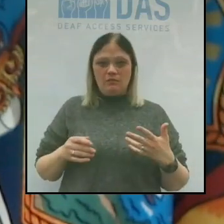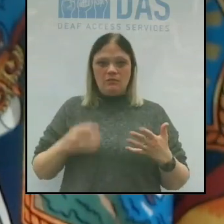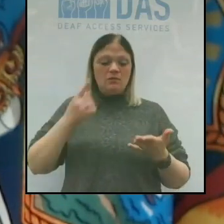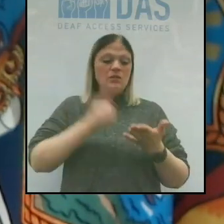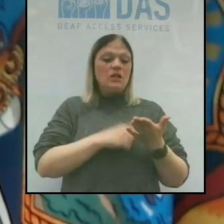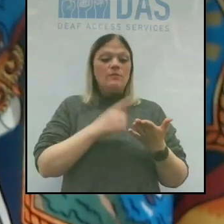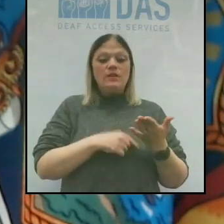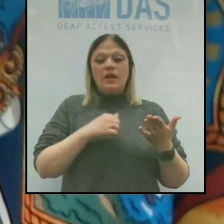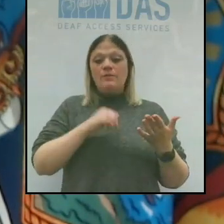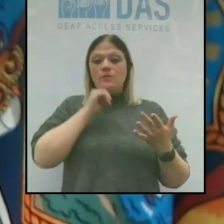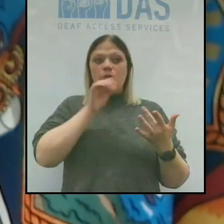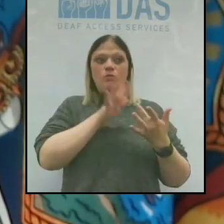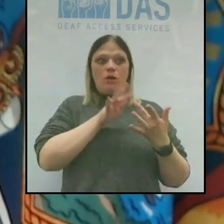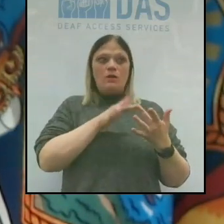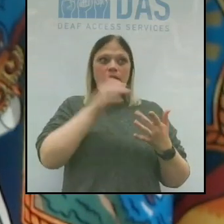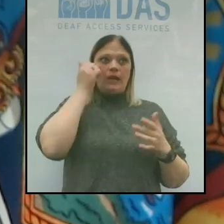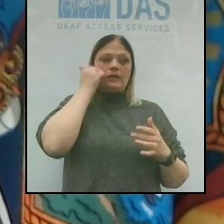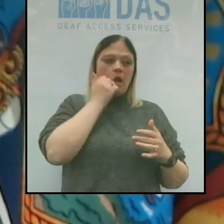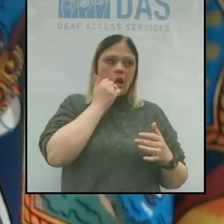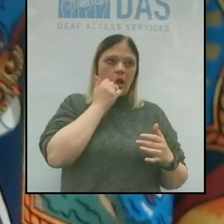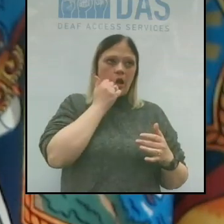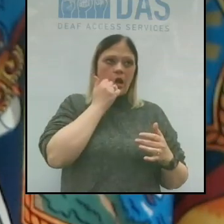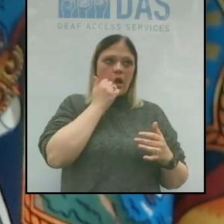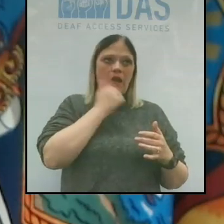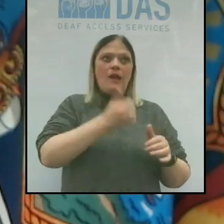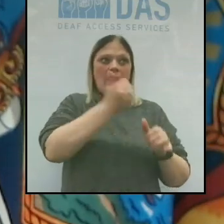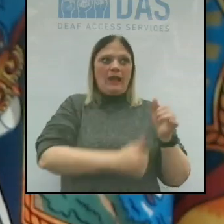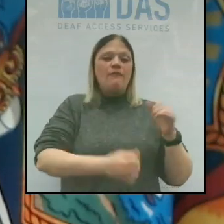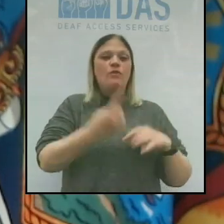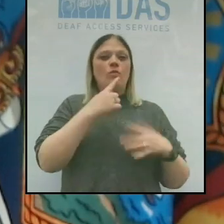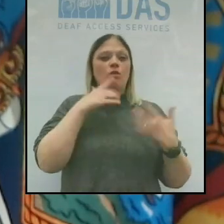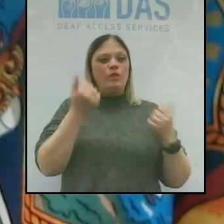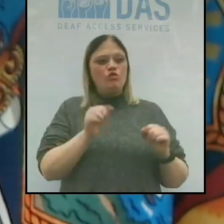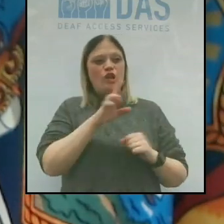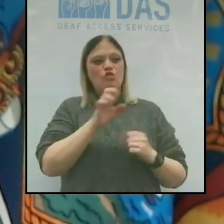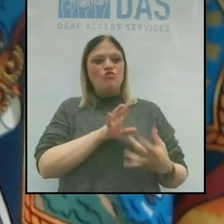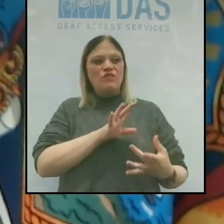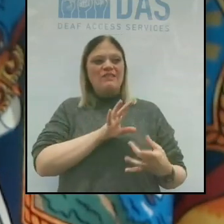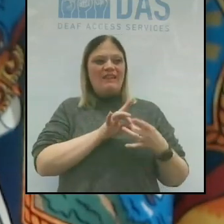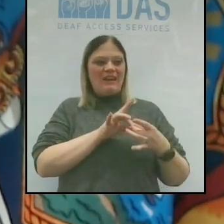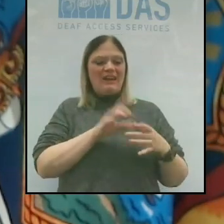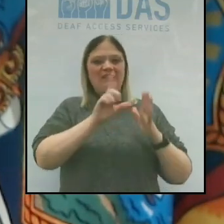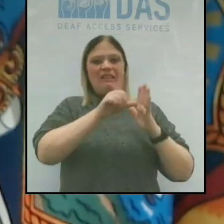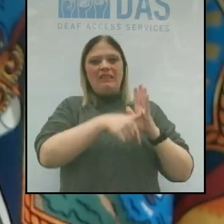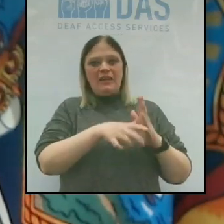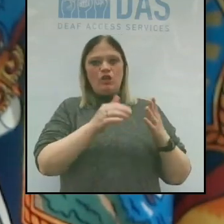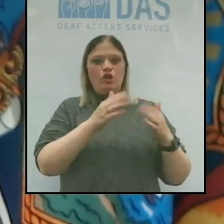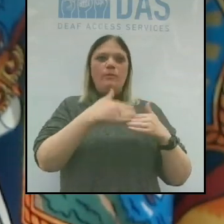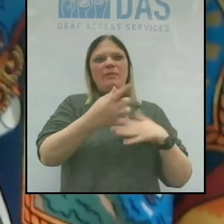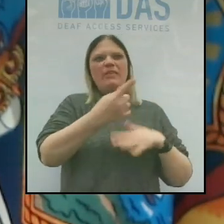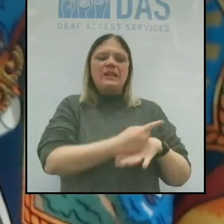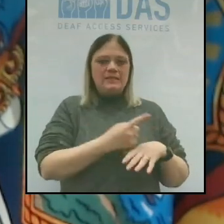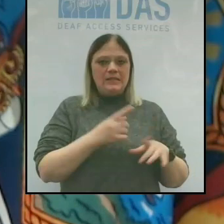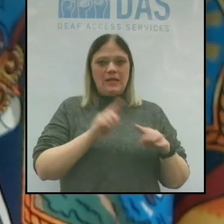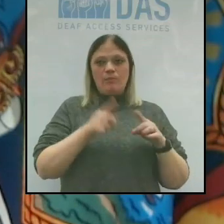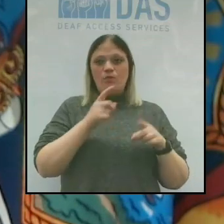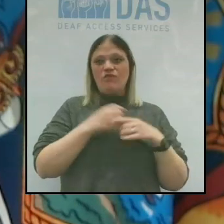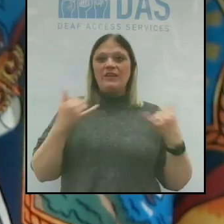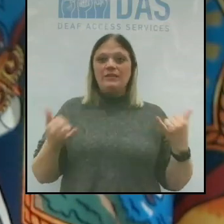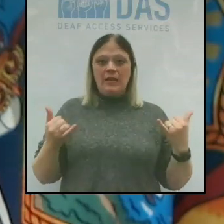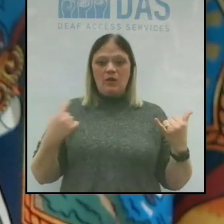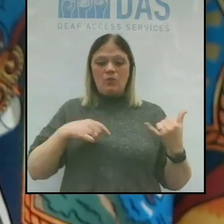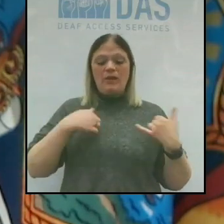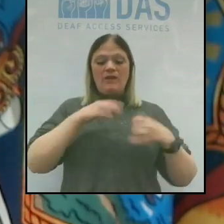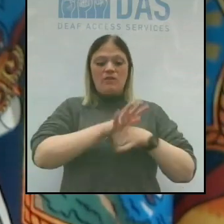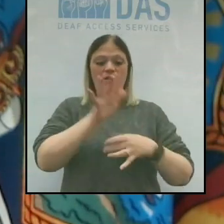we don't go through to everybody, and we make sure that we try to reconnect with them later that day or the following day. But right now, we have